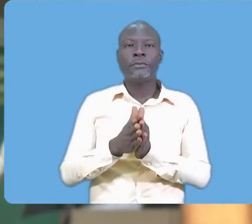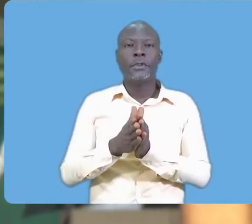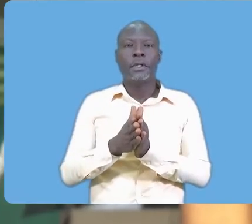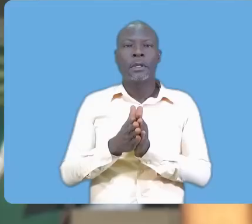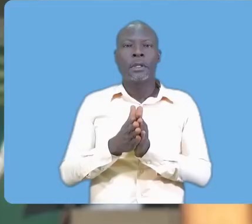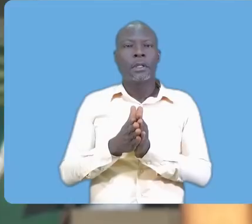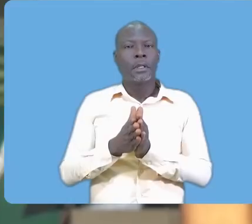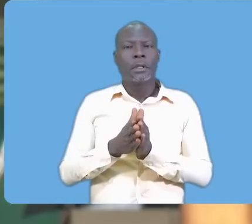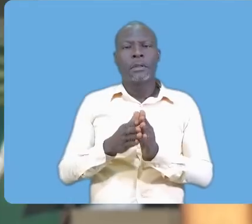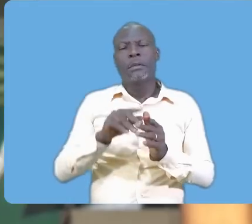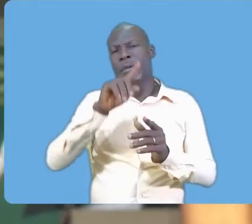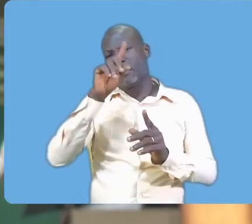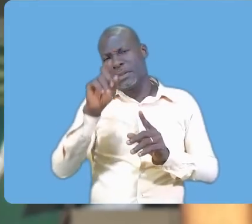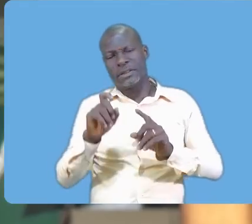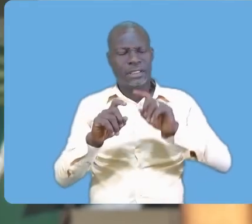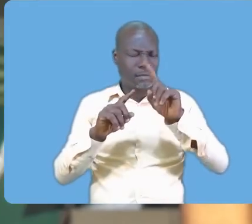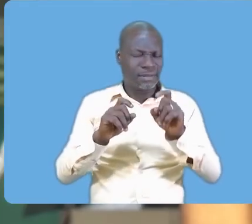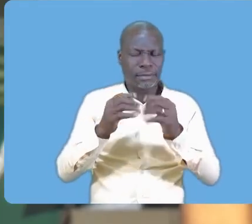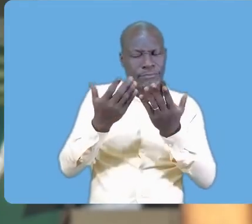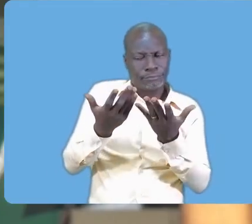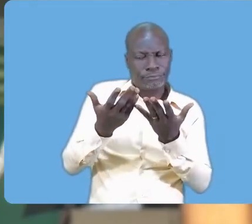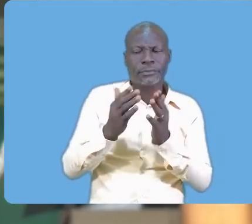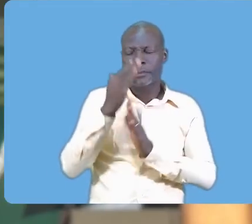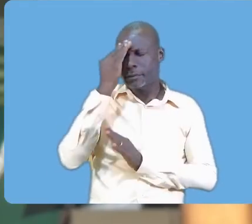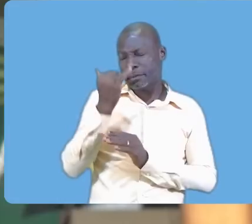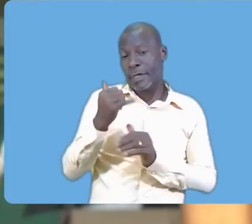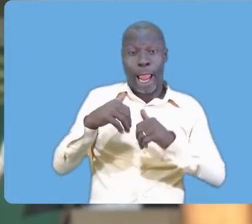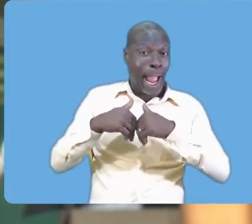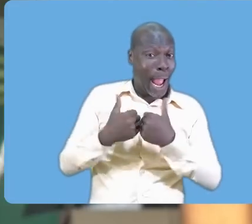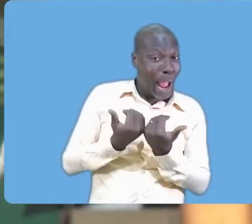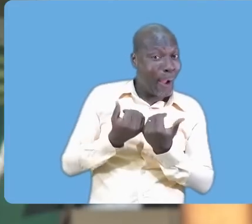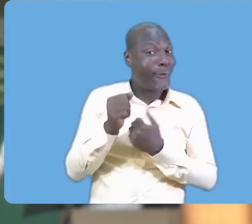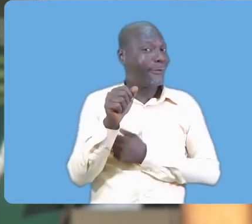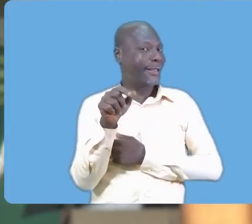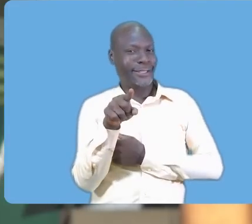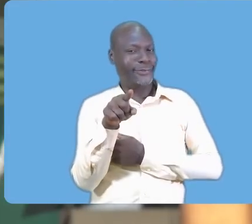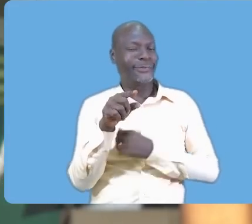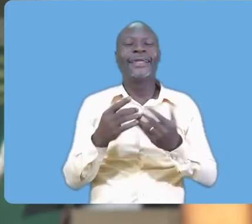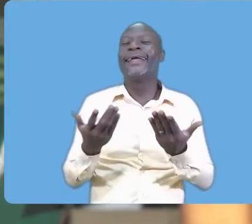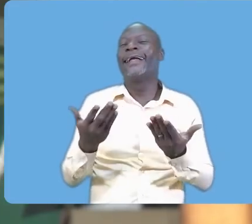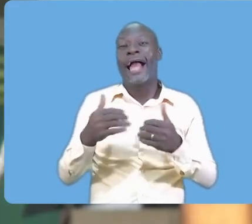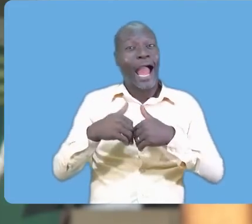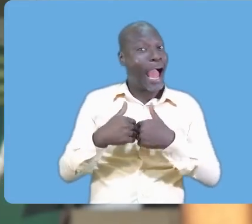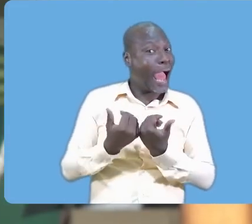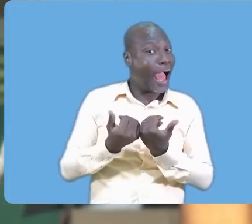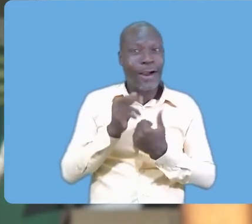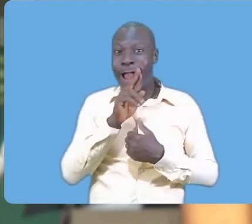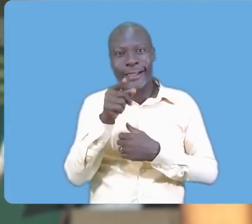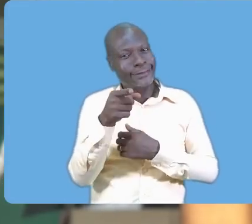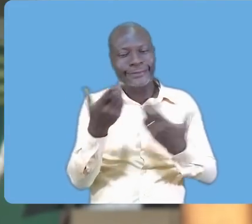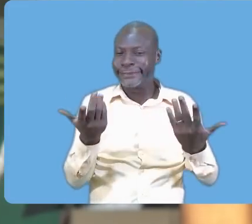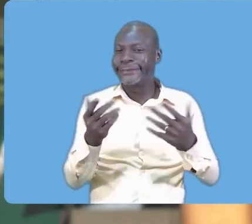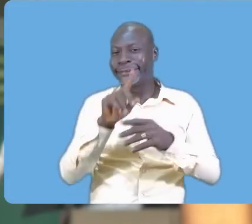Ense mbisa, mbisa, se, how are you? Uho ete sen. Eye, ase